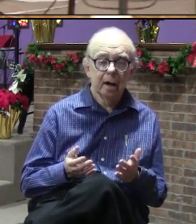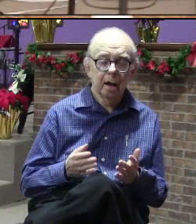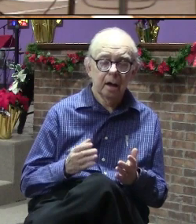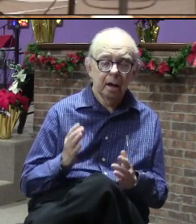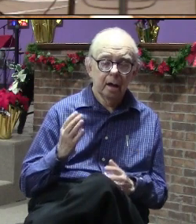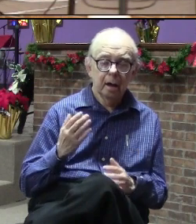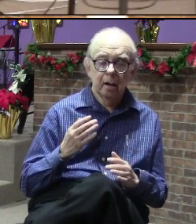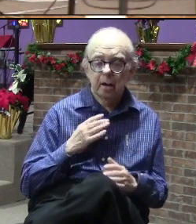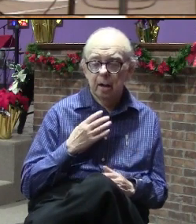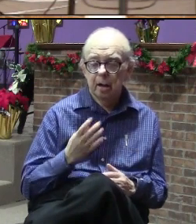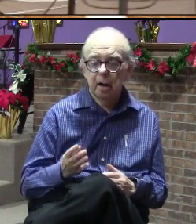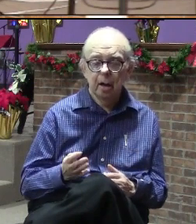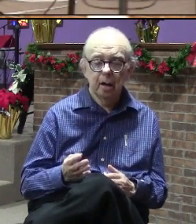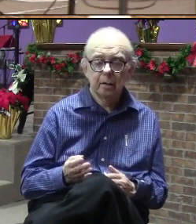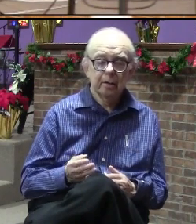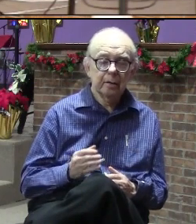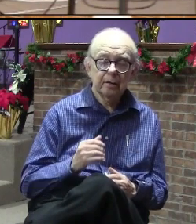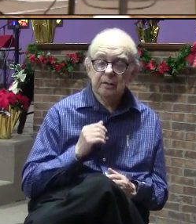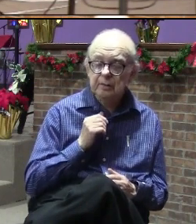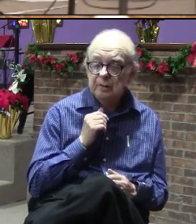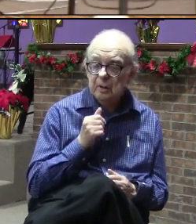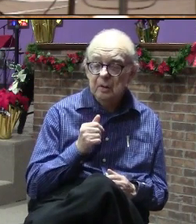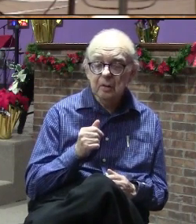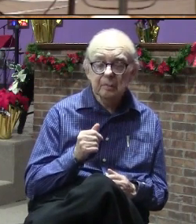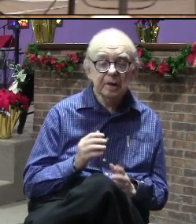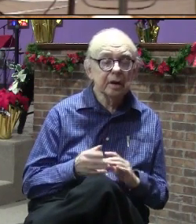of angels is always, do not be afraid.